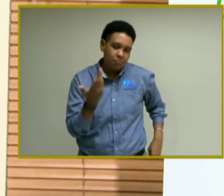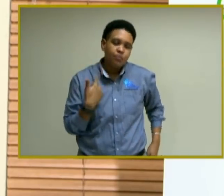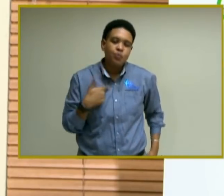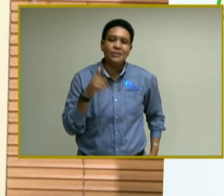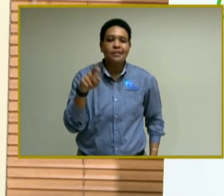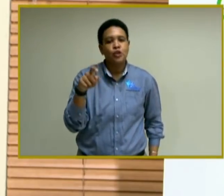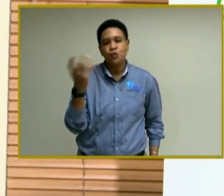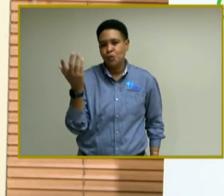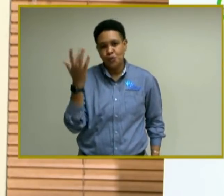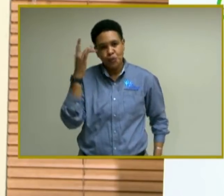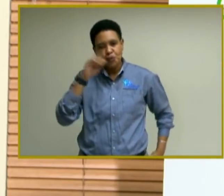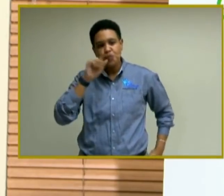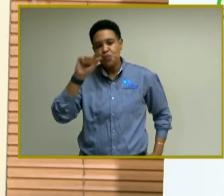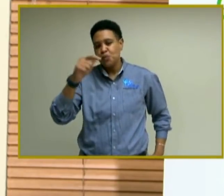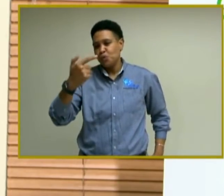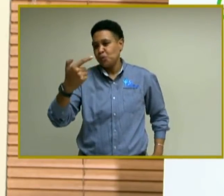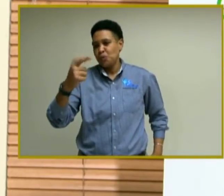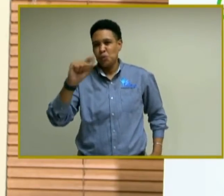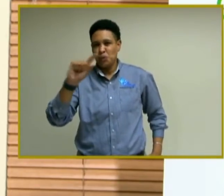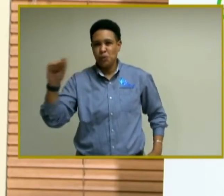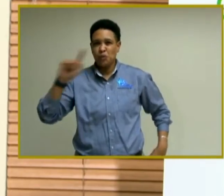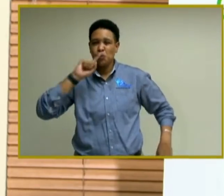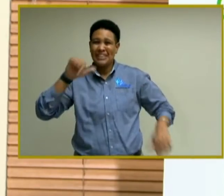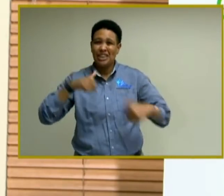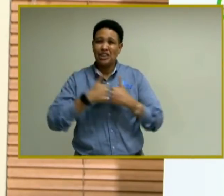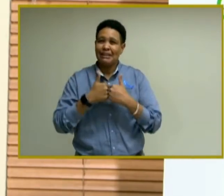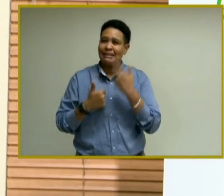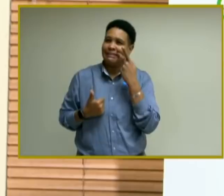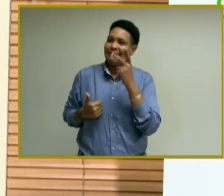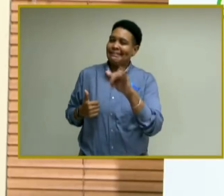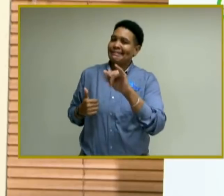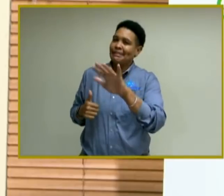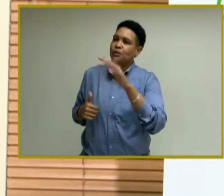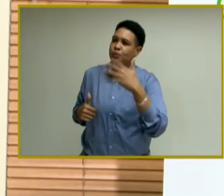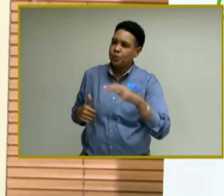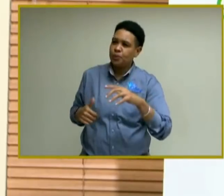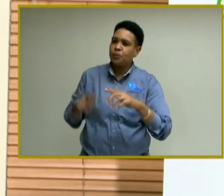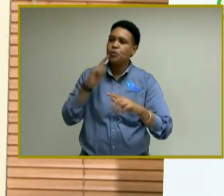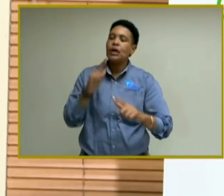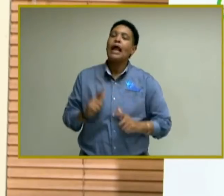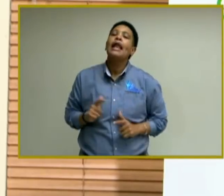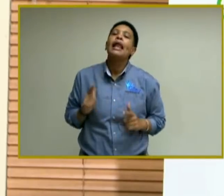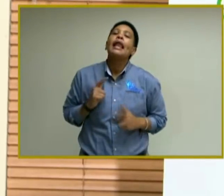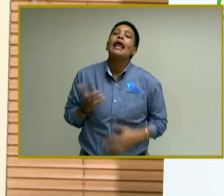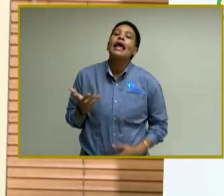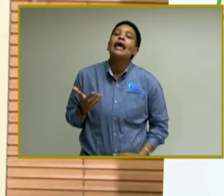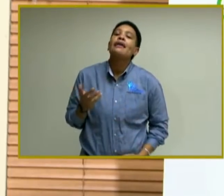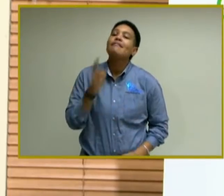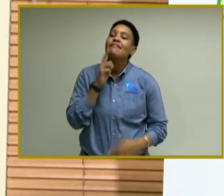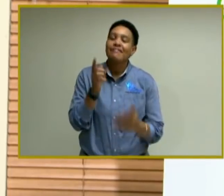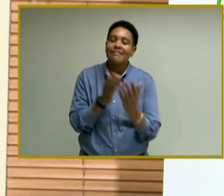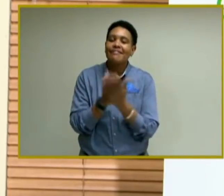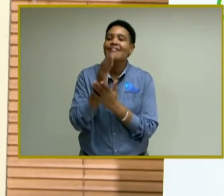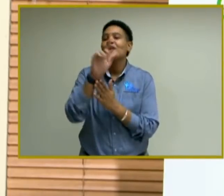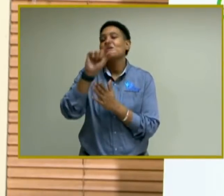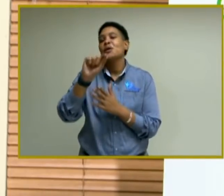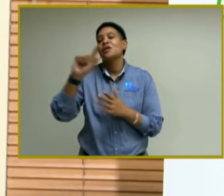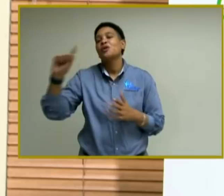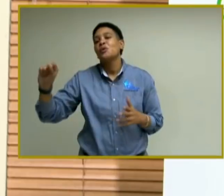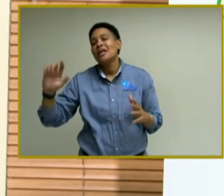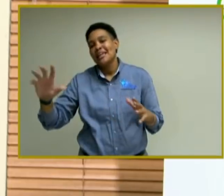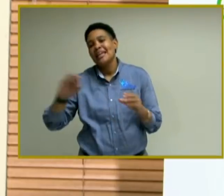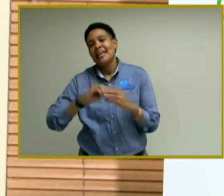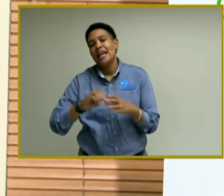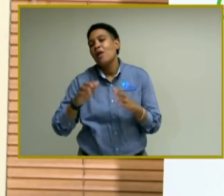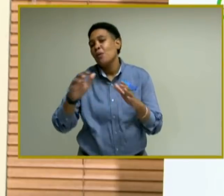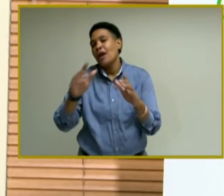need to, because 2020 has been really challenging. So let us live out the rest of 2020 in